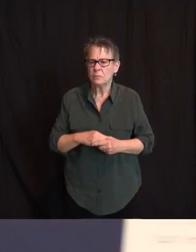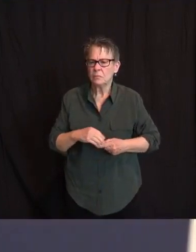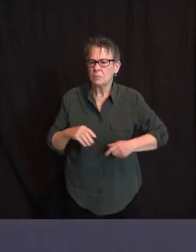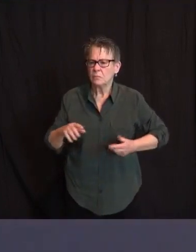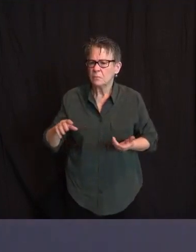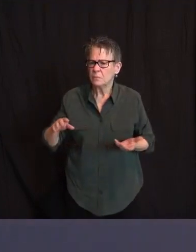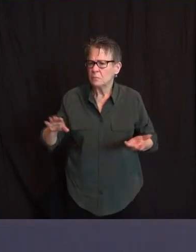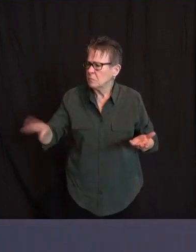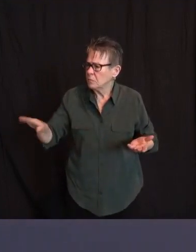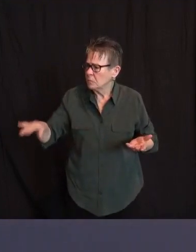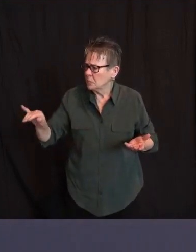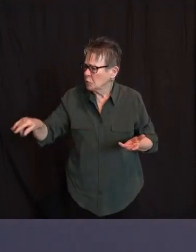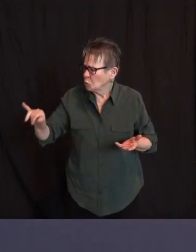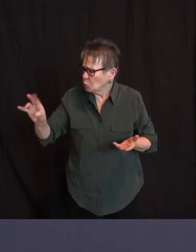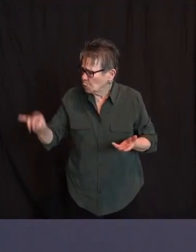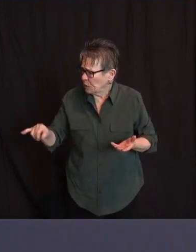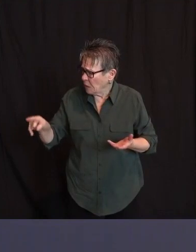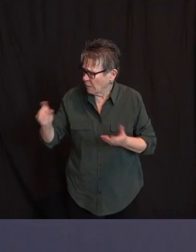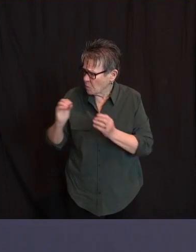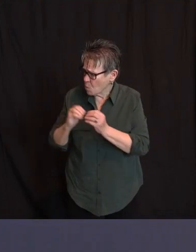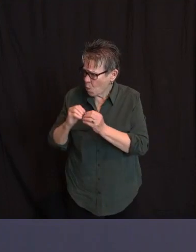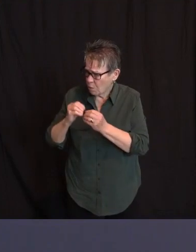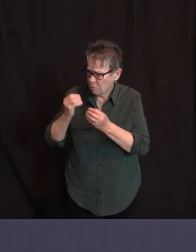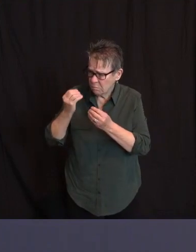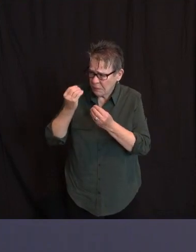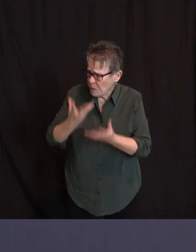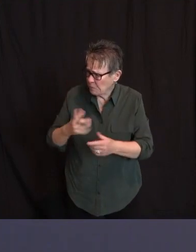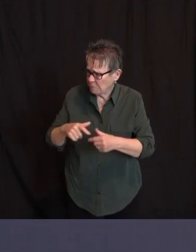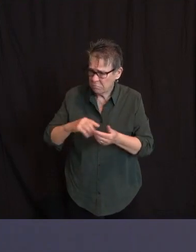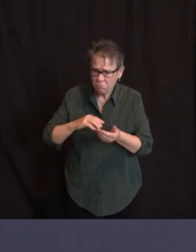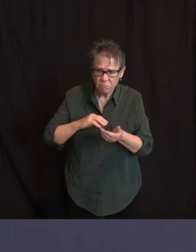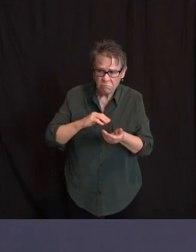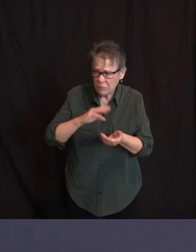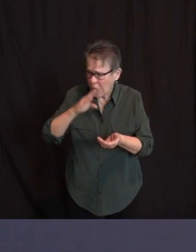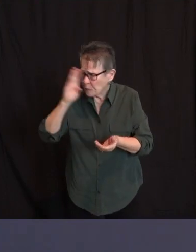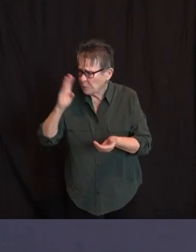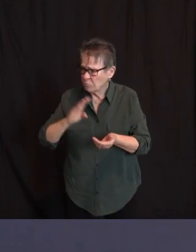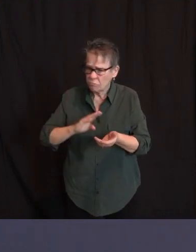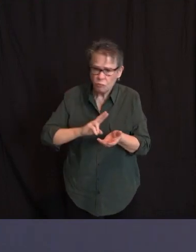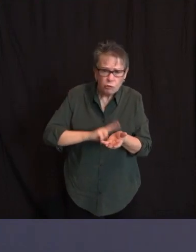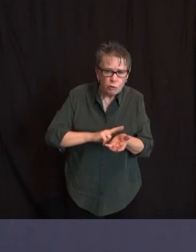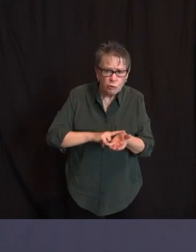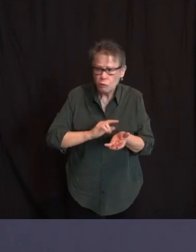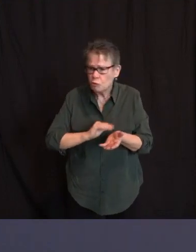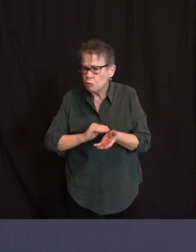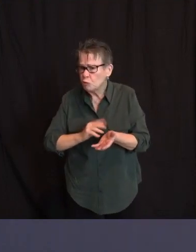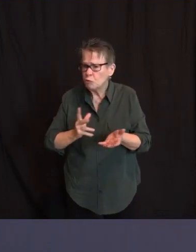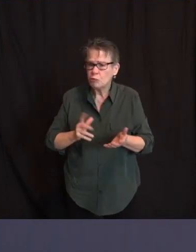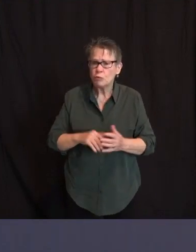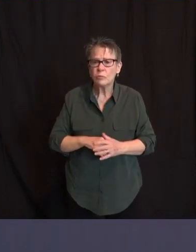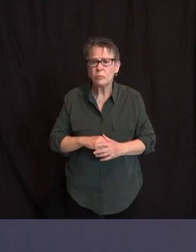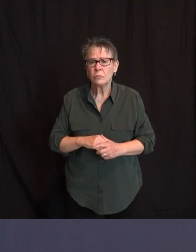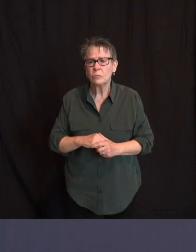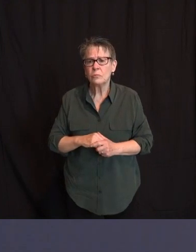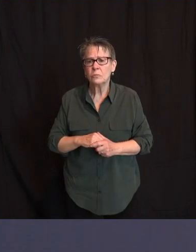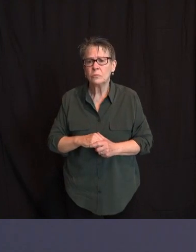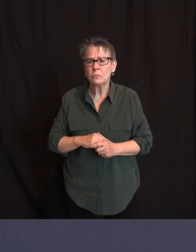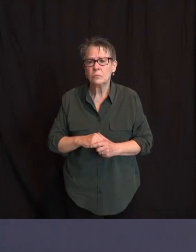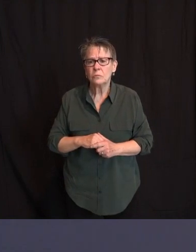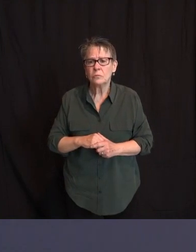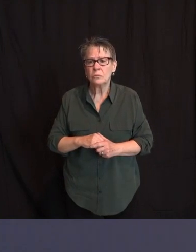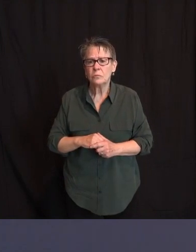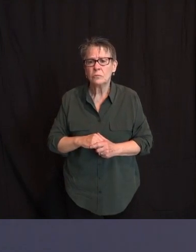divert first. You know, hospitals go on divert for a number of reasons. Their critical care beds are all filled. They can't